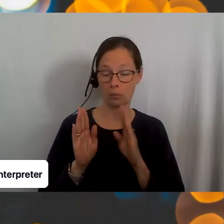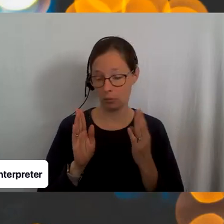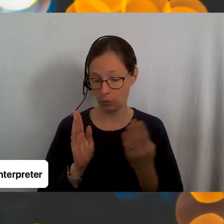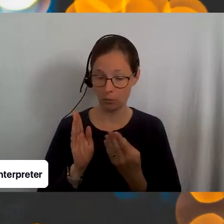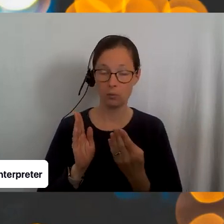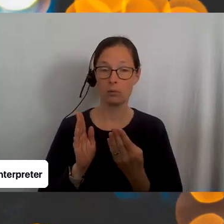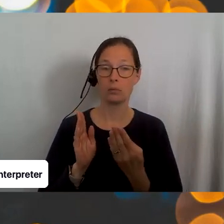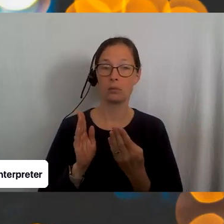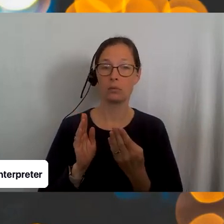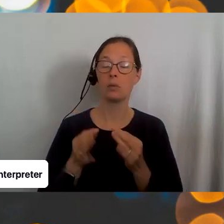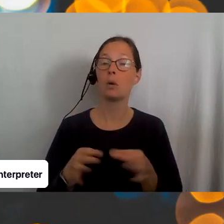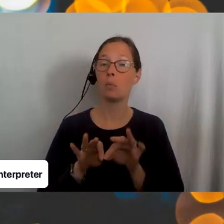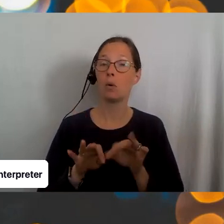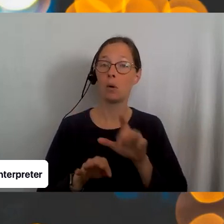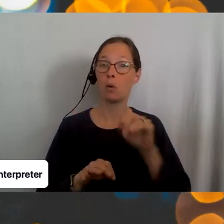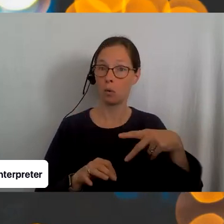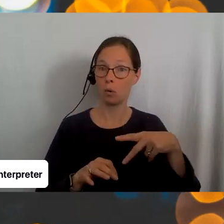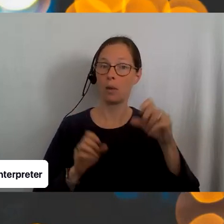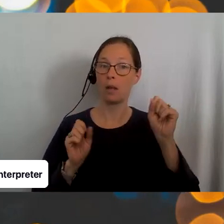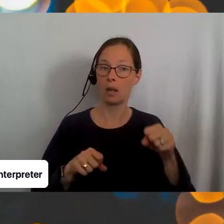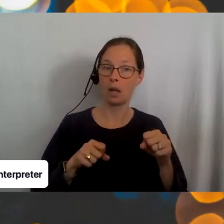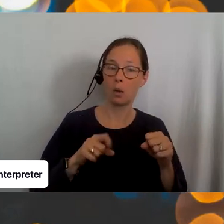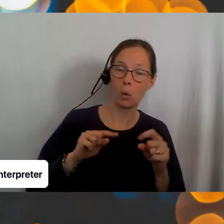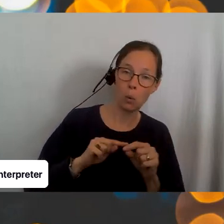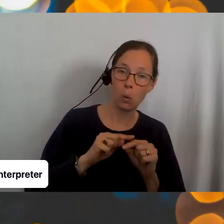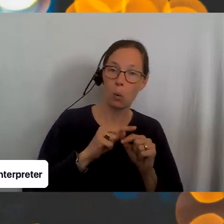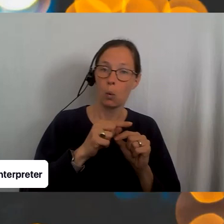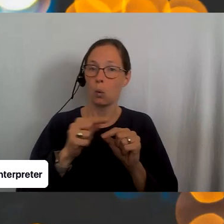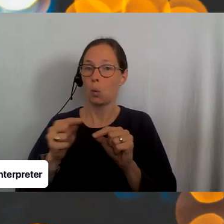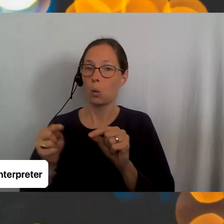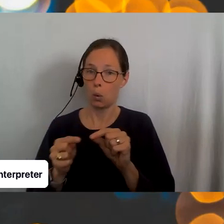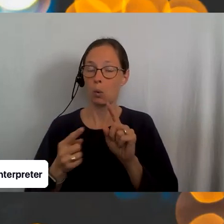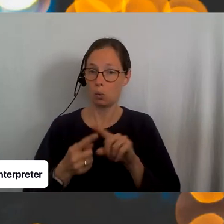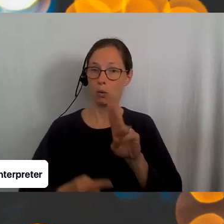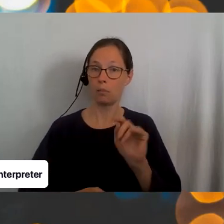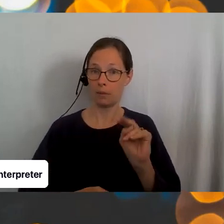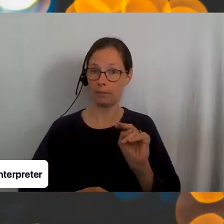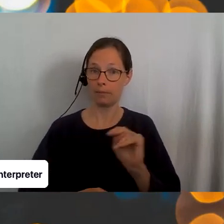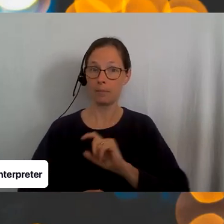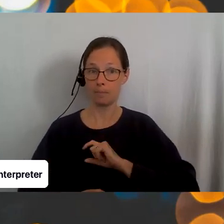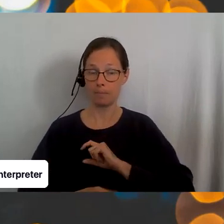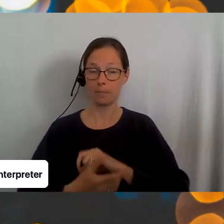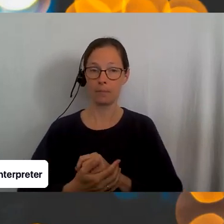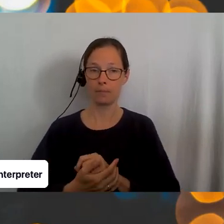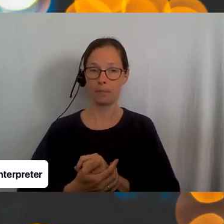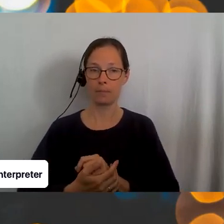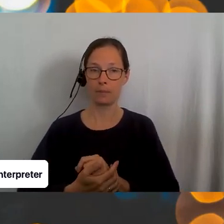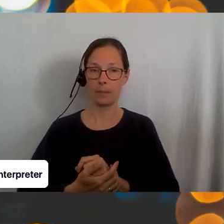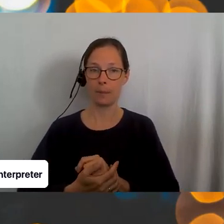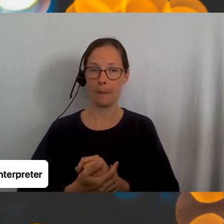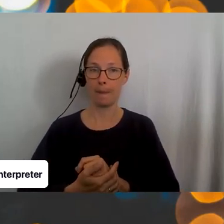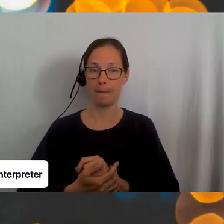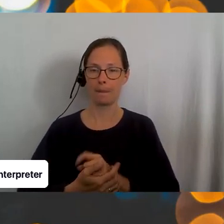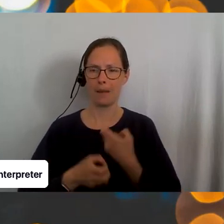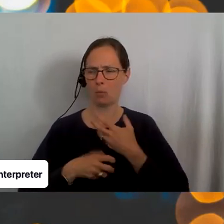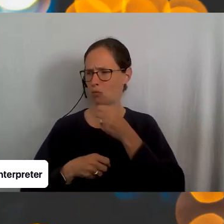sure that the loop reaches the button. You want to drop the button, the thing, or